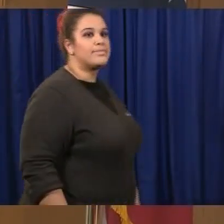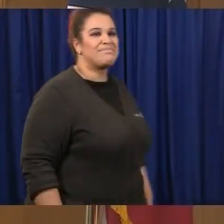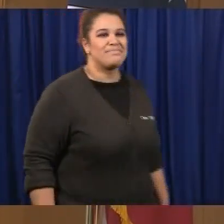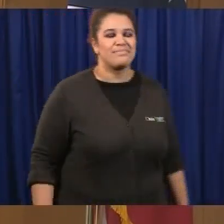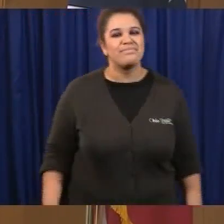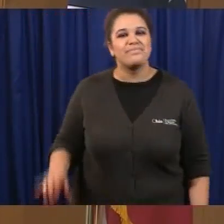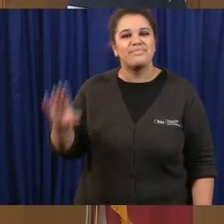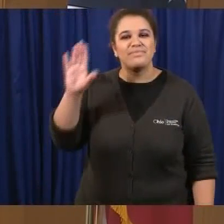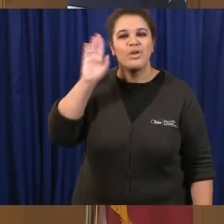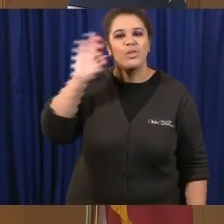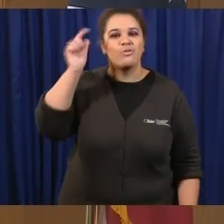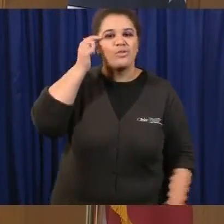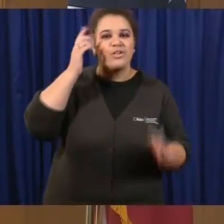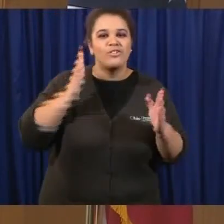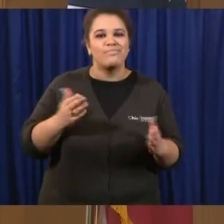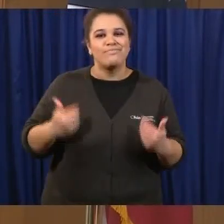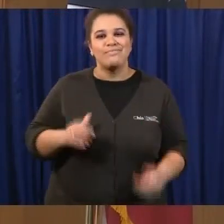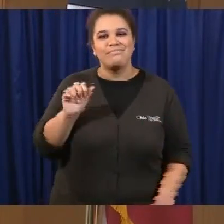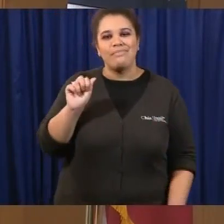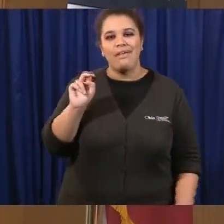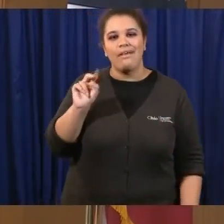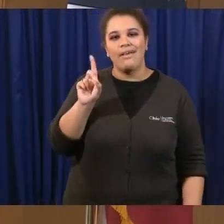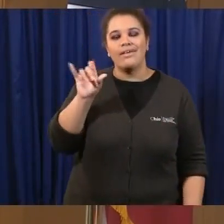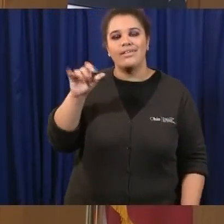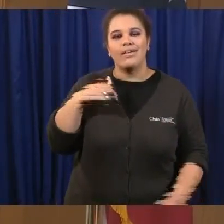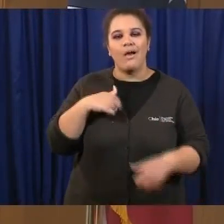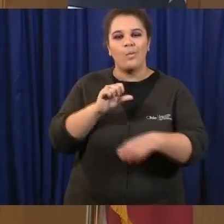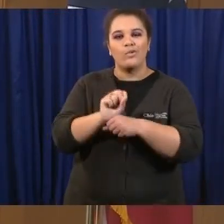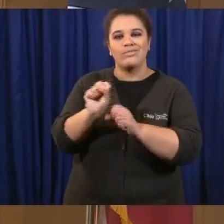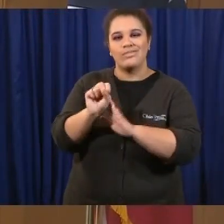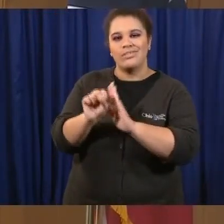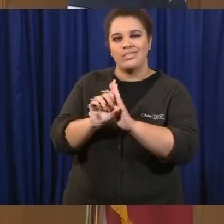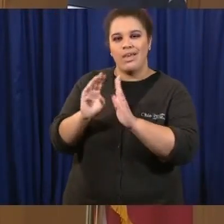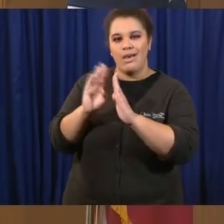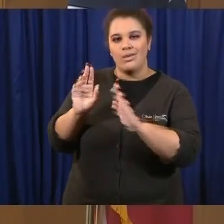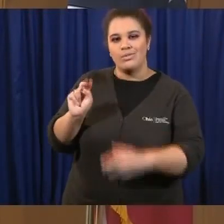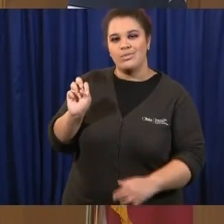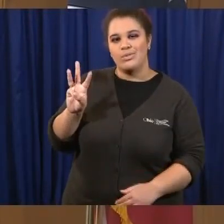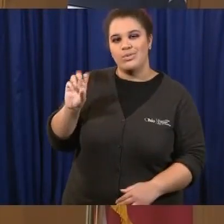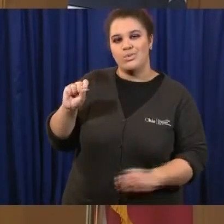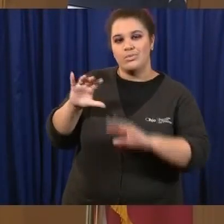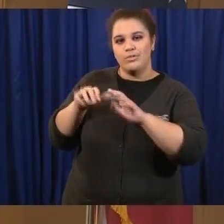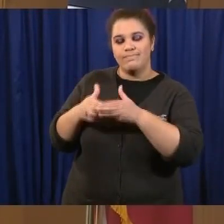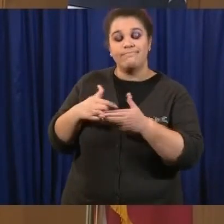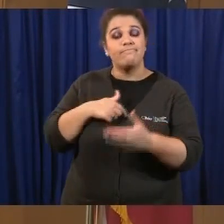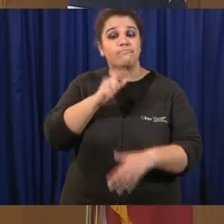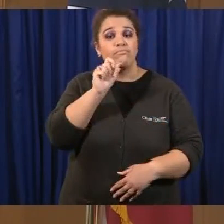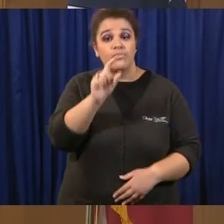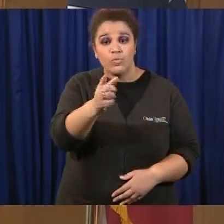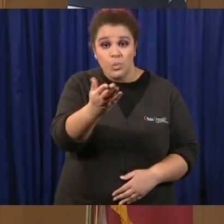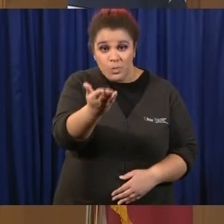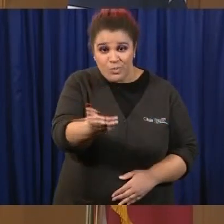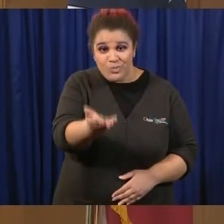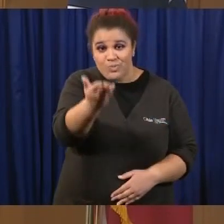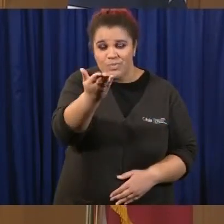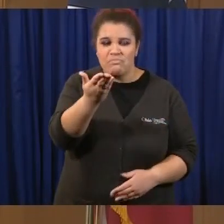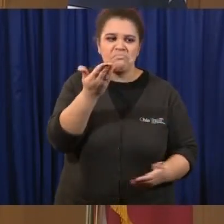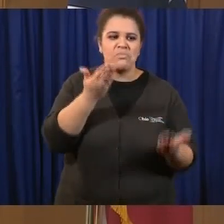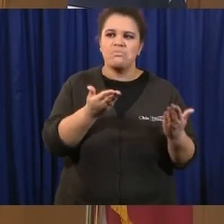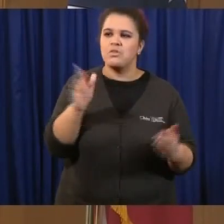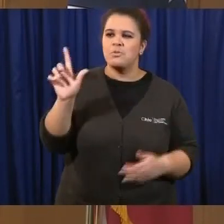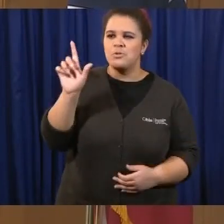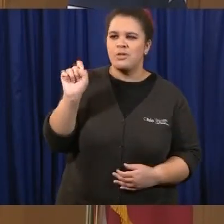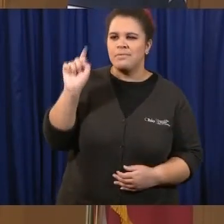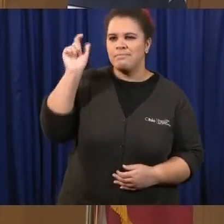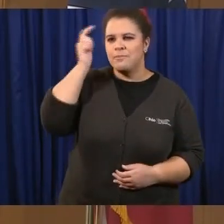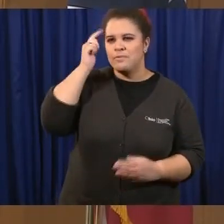Hi, Governor. Andy Chow with Ohio Public Radio and Television State House News Bureau. A question for you and maybe for the Lieutenant Governor